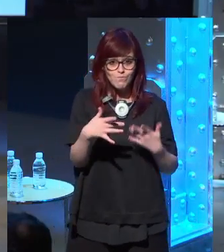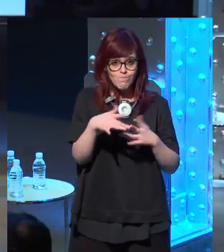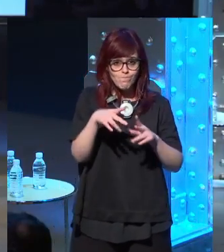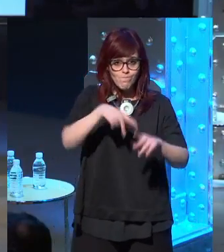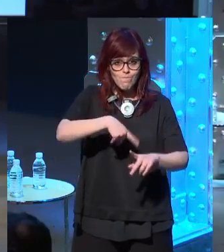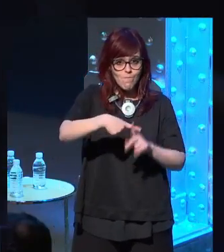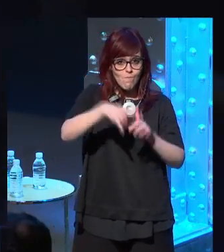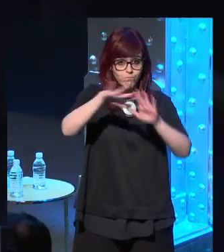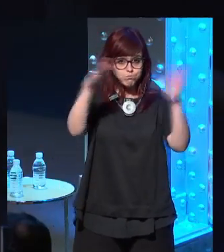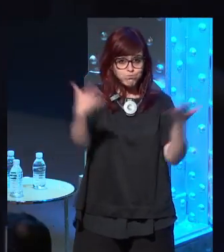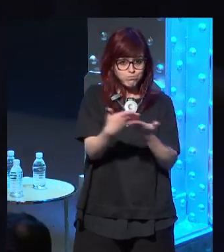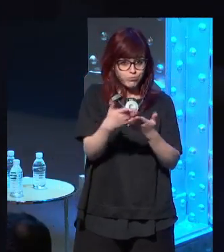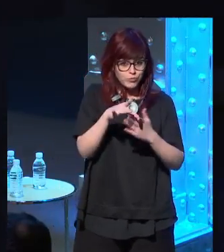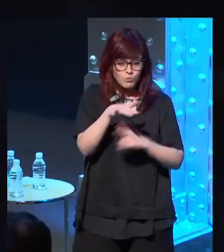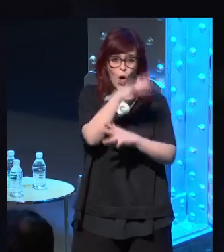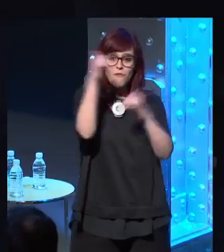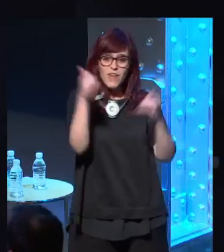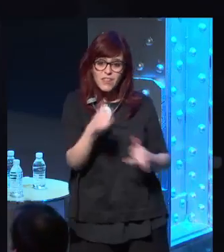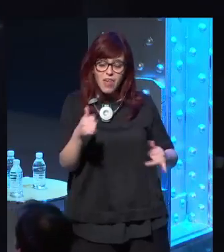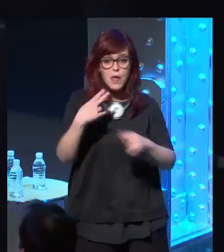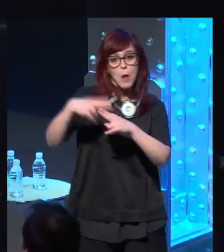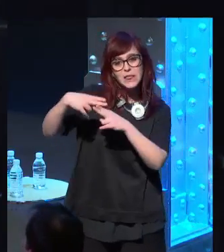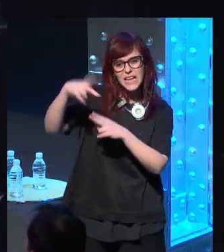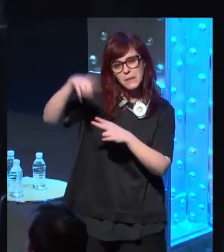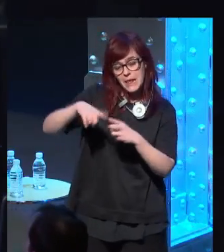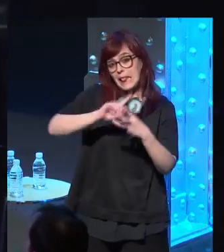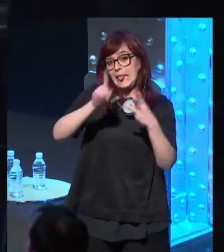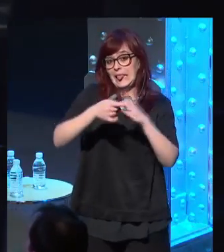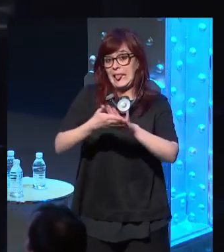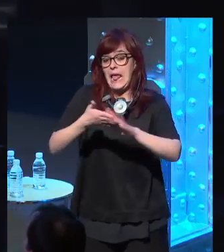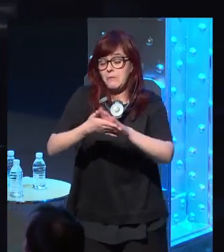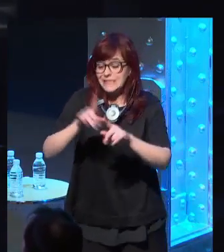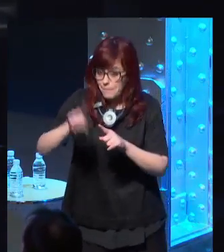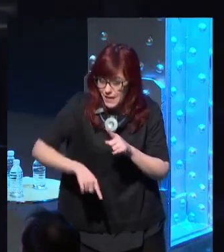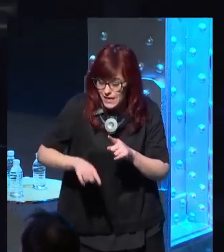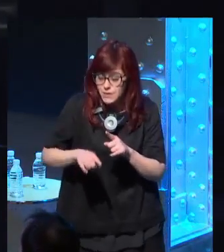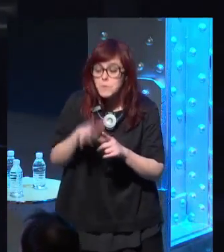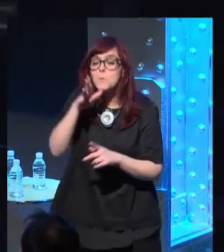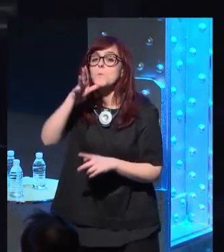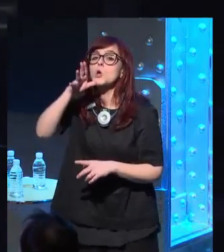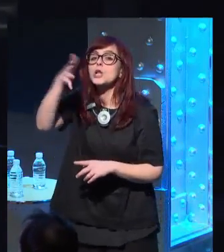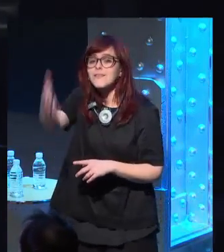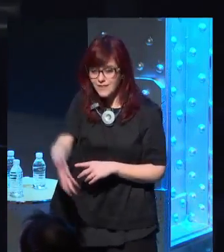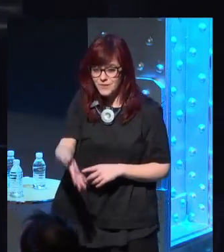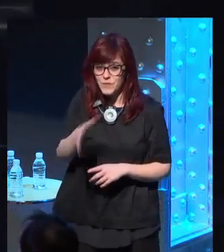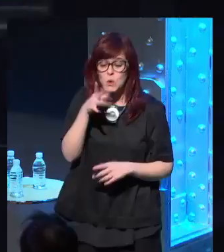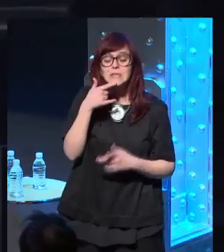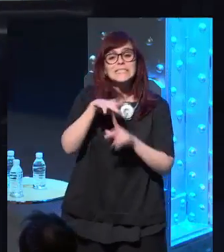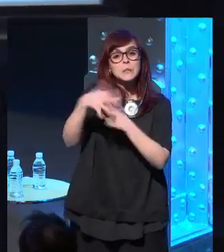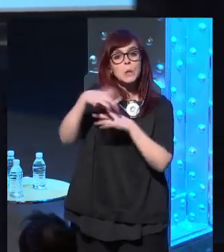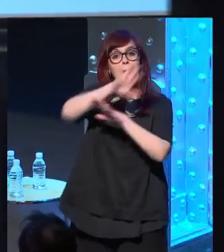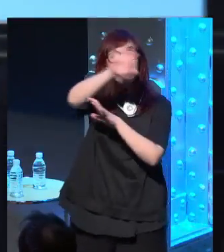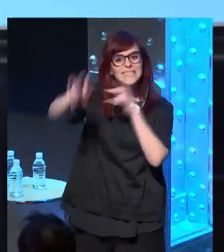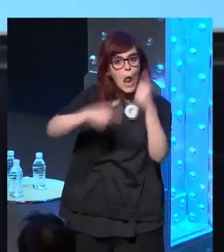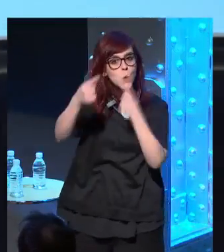happiness and politics. And later on, I'll talk a little bit about why it is that the Nordic countries are often doing well